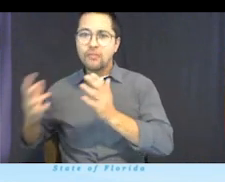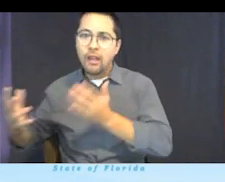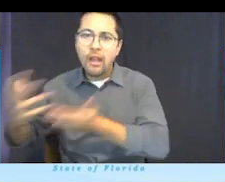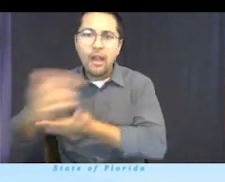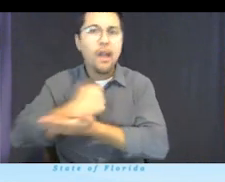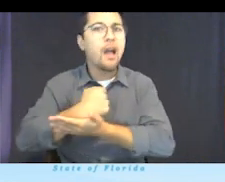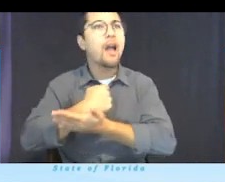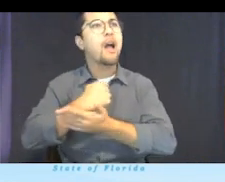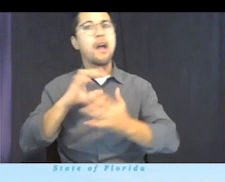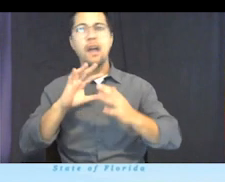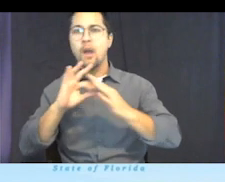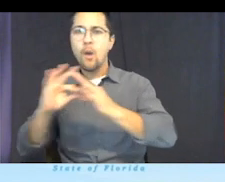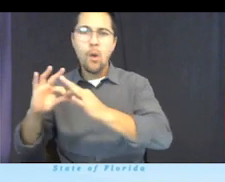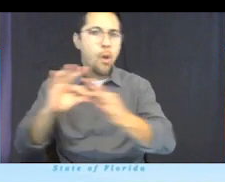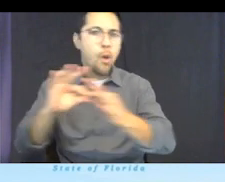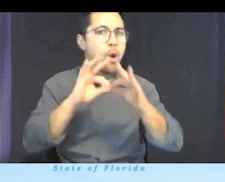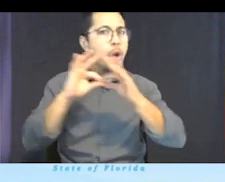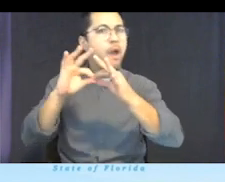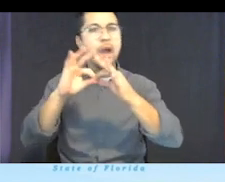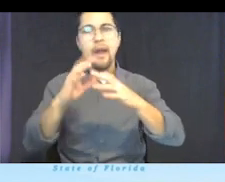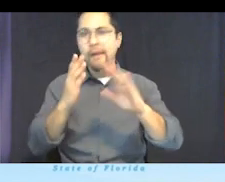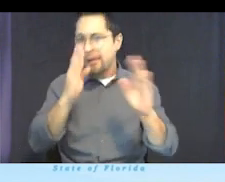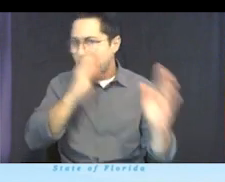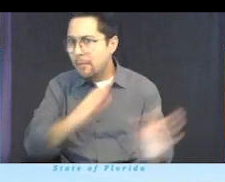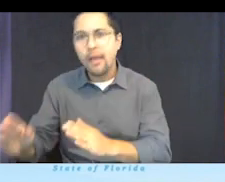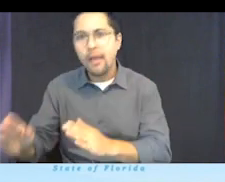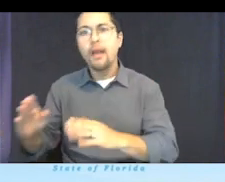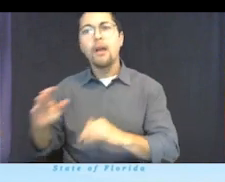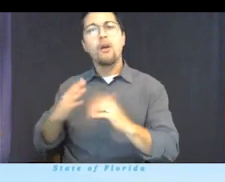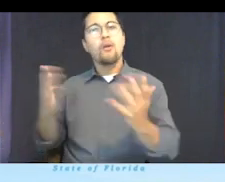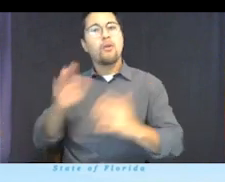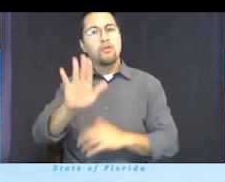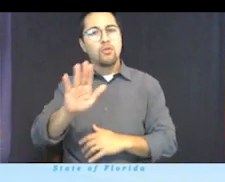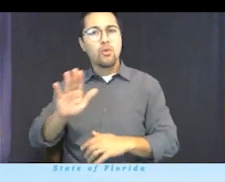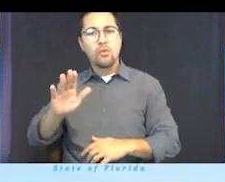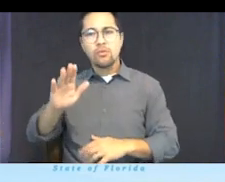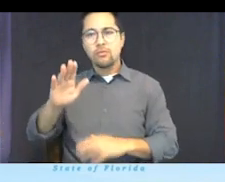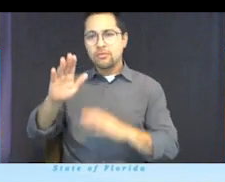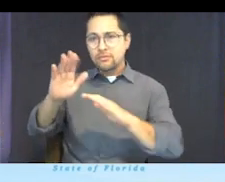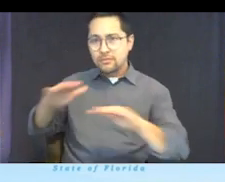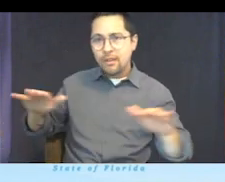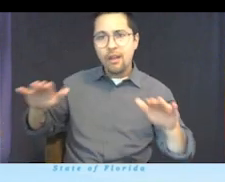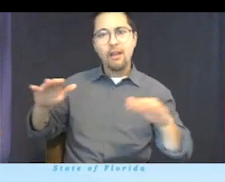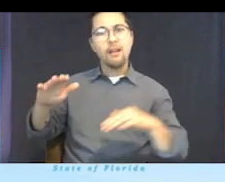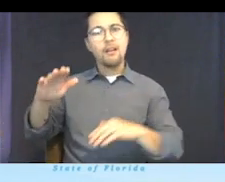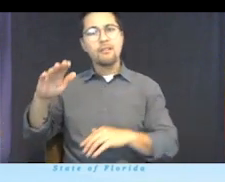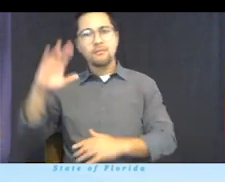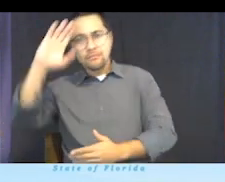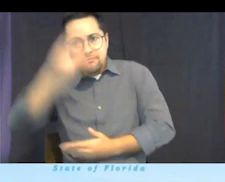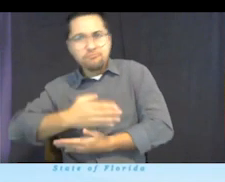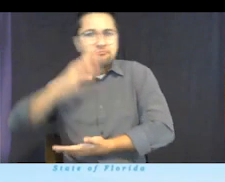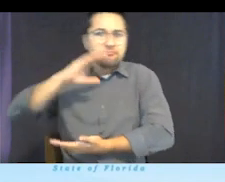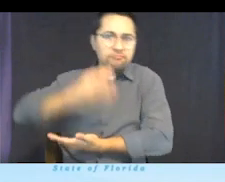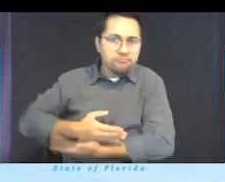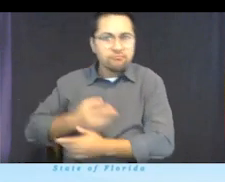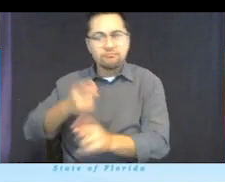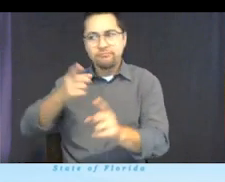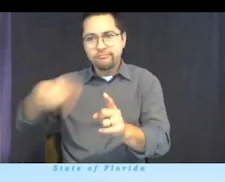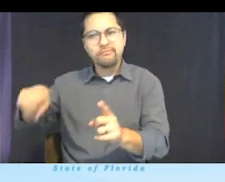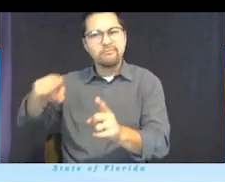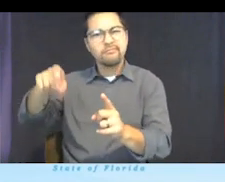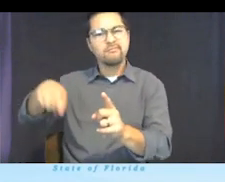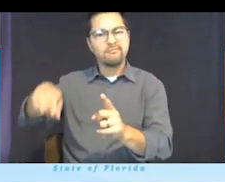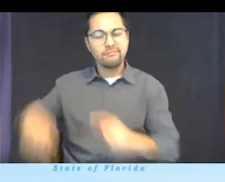and plan what your son, daughter, ward needs. So I have the honor